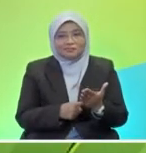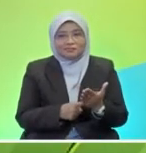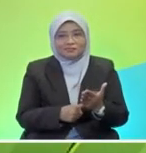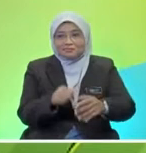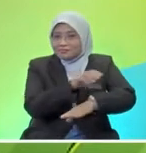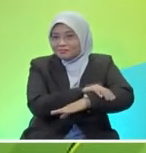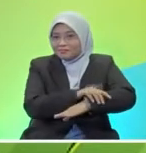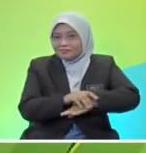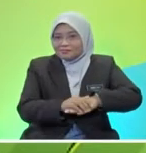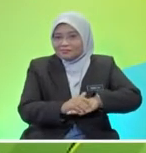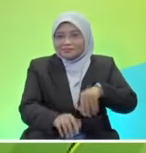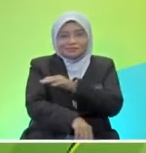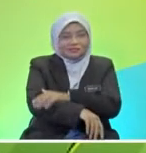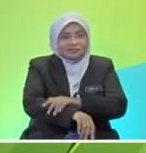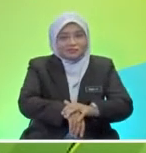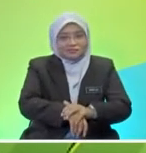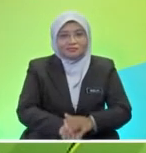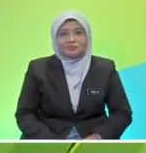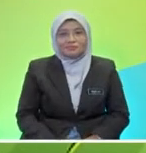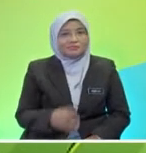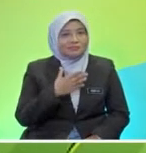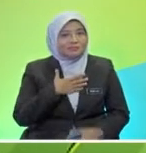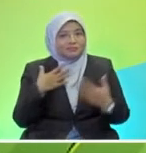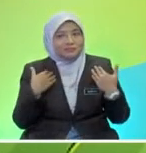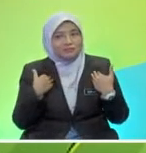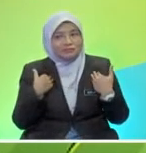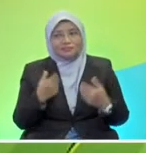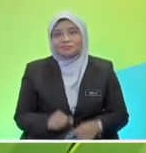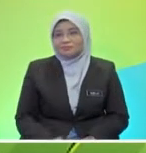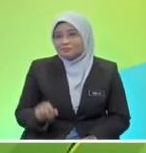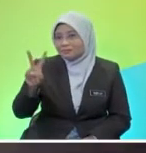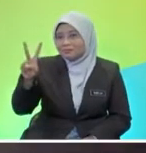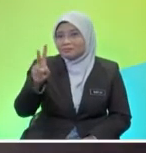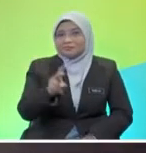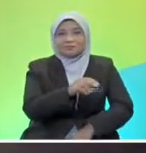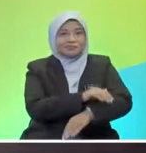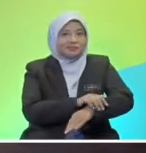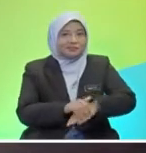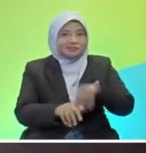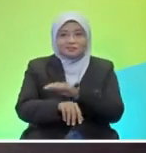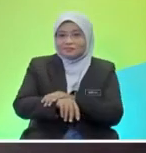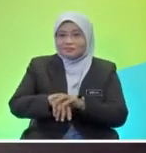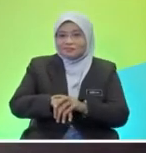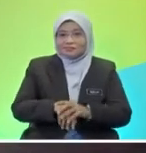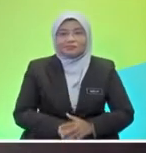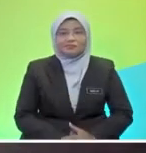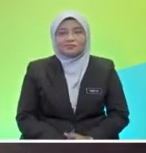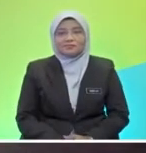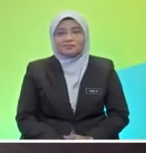hands. Okay, we say I've got two hands. Mm-hmm. Okay, let's try the next one. Shafika, I want you to make